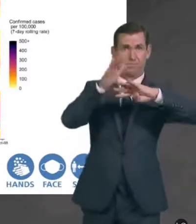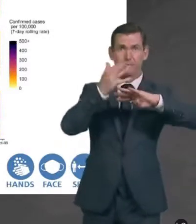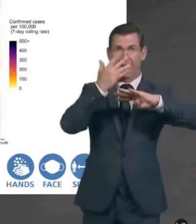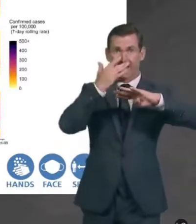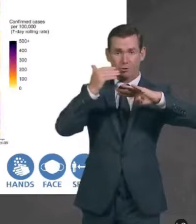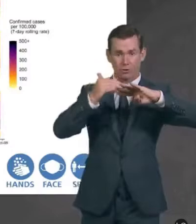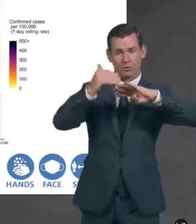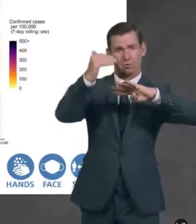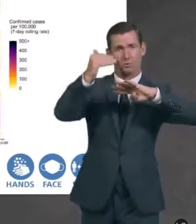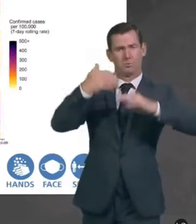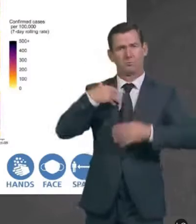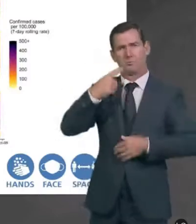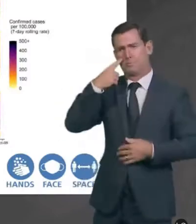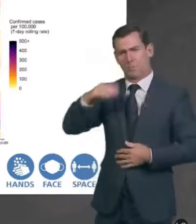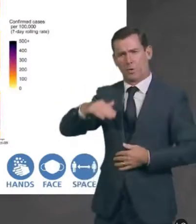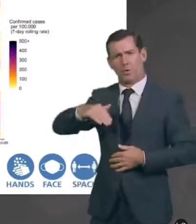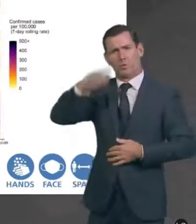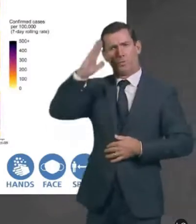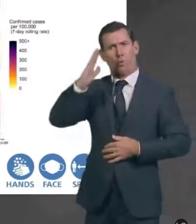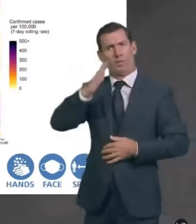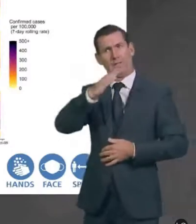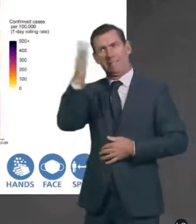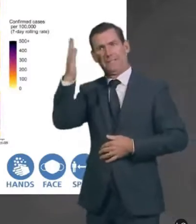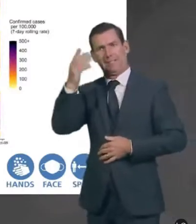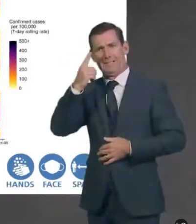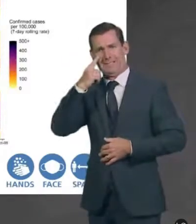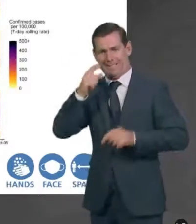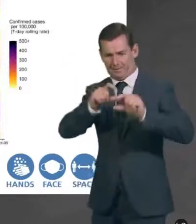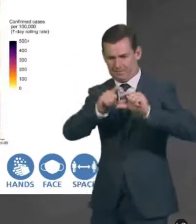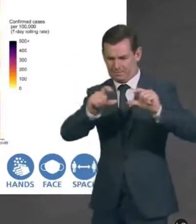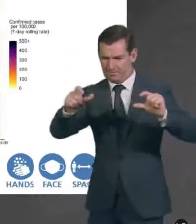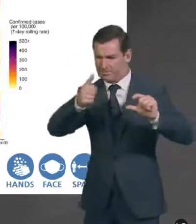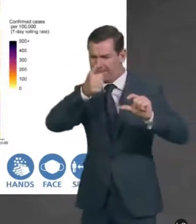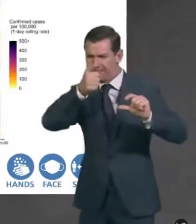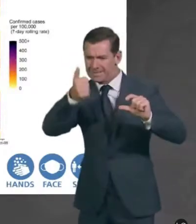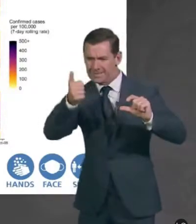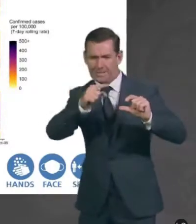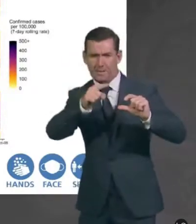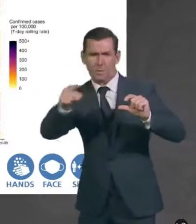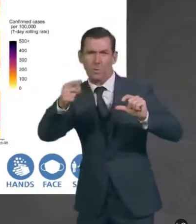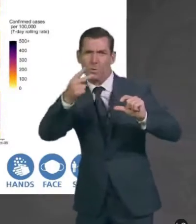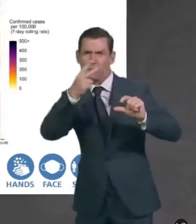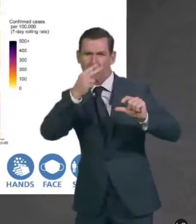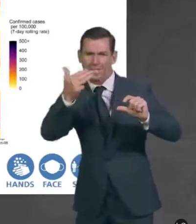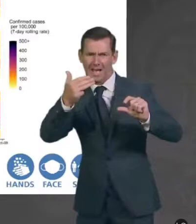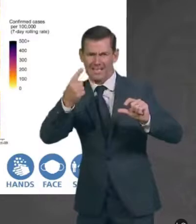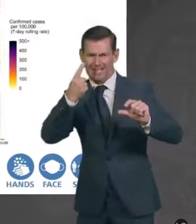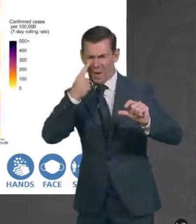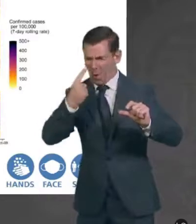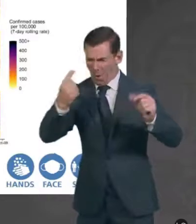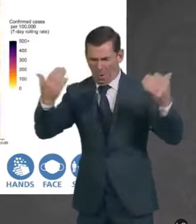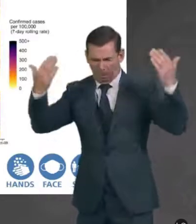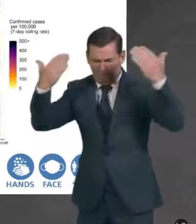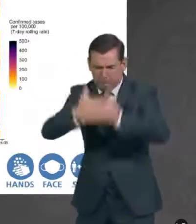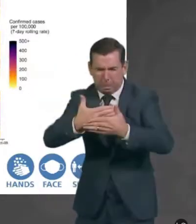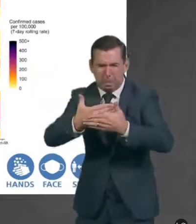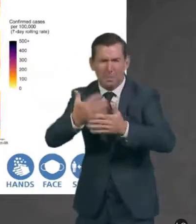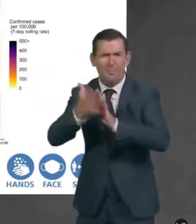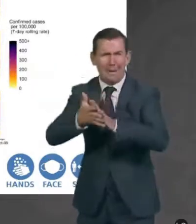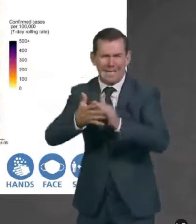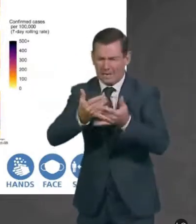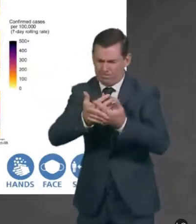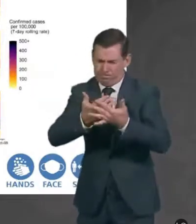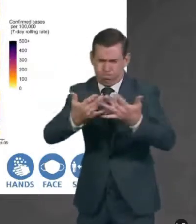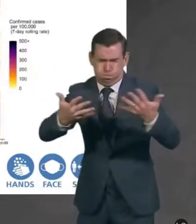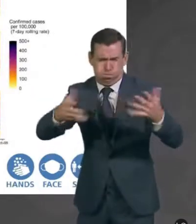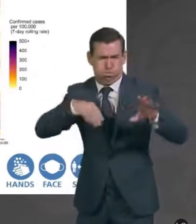see the cases in the 16 to 29-year-olds going very high. And as they go high, you then see the cases increasing